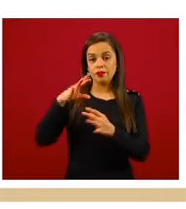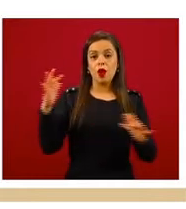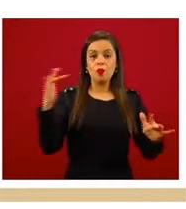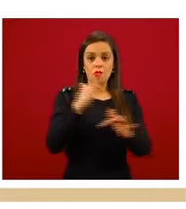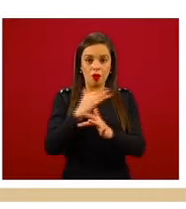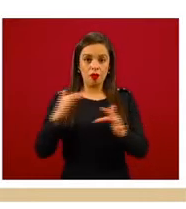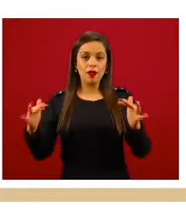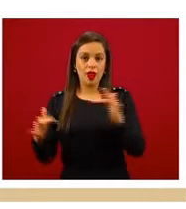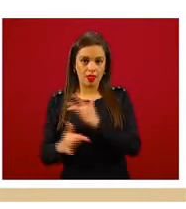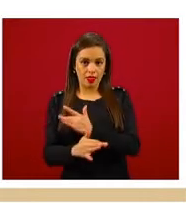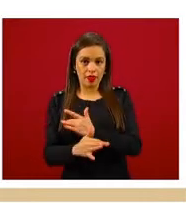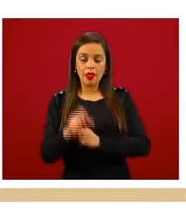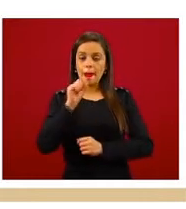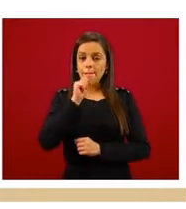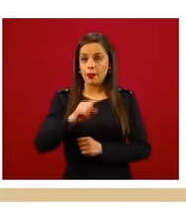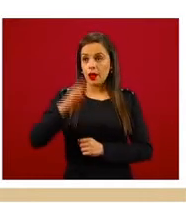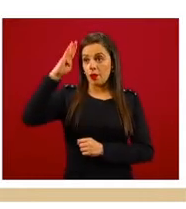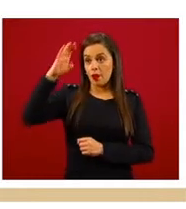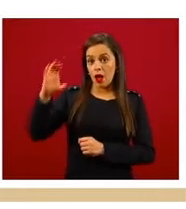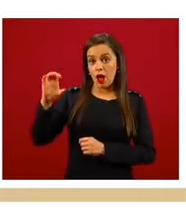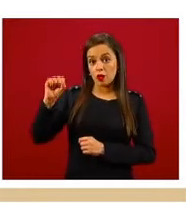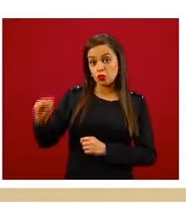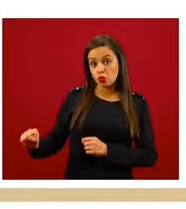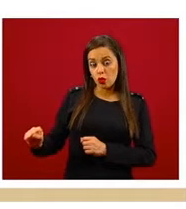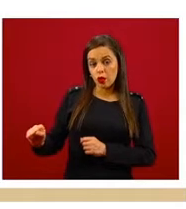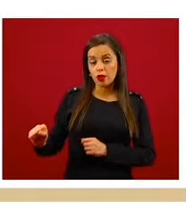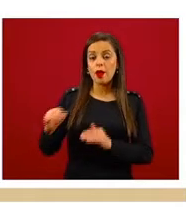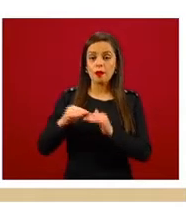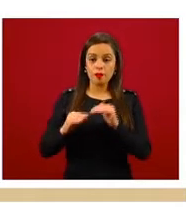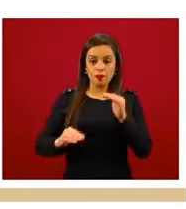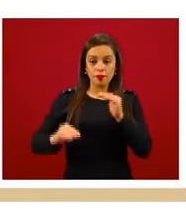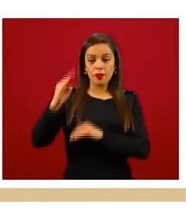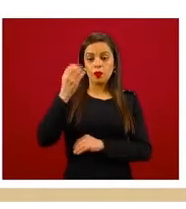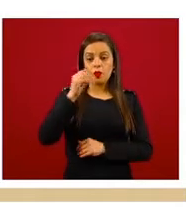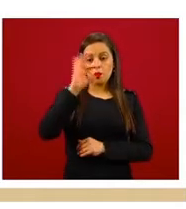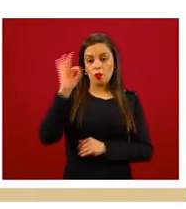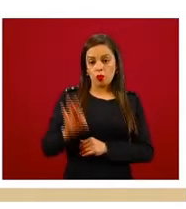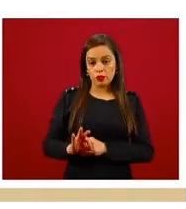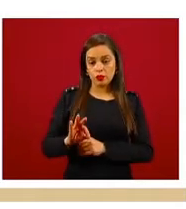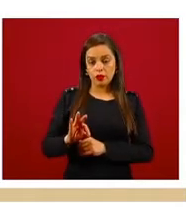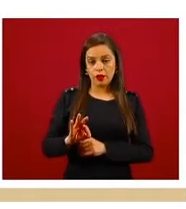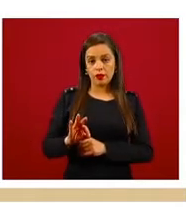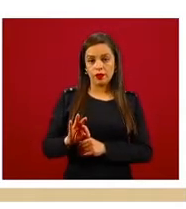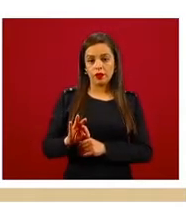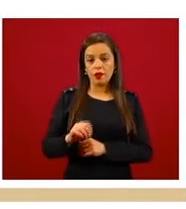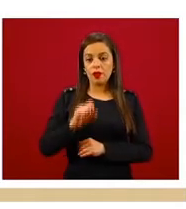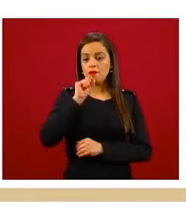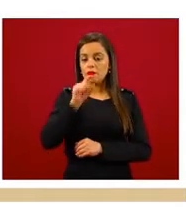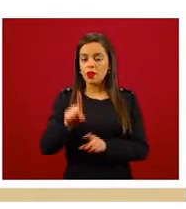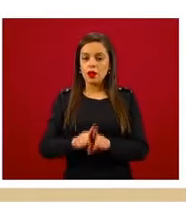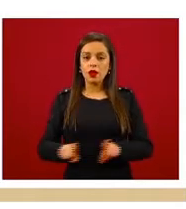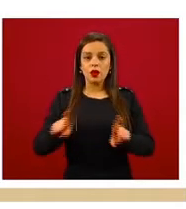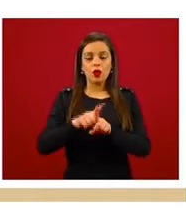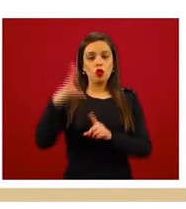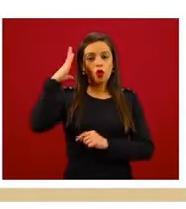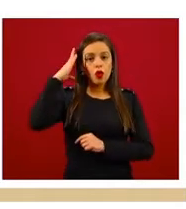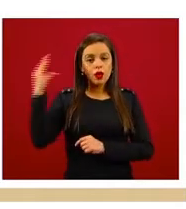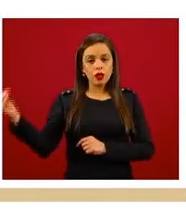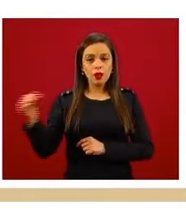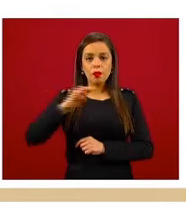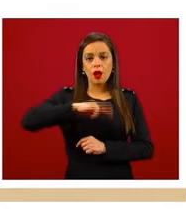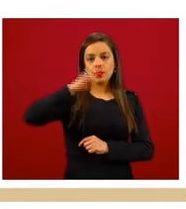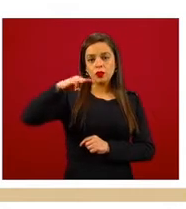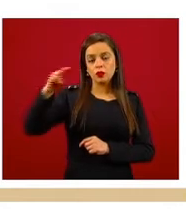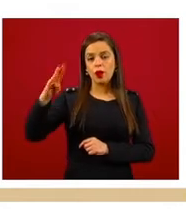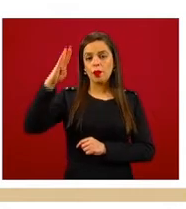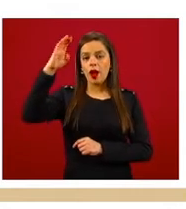for. Sur también se movió, Baja incrementó casi California Sur, 9% su they movilidad, also moved al igual and they que increased Colima, 99% Michoacán, Baja in their